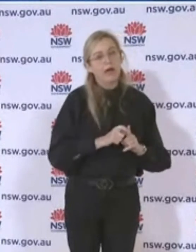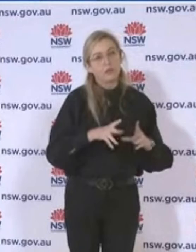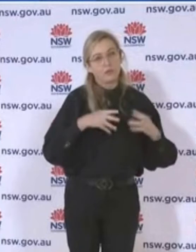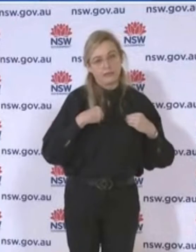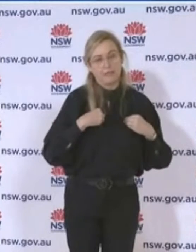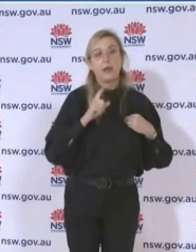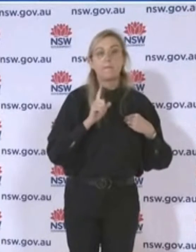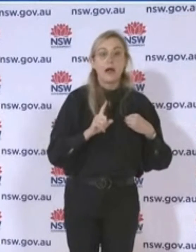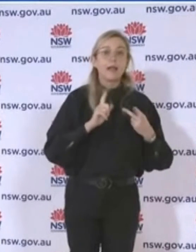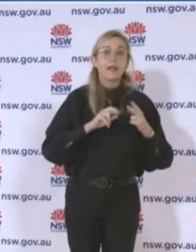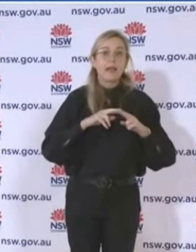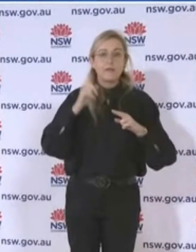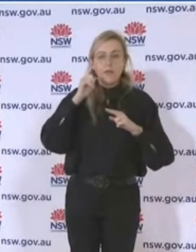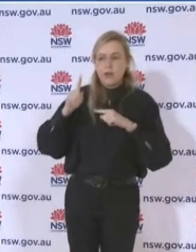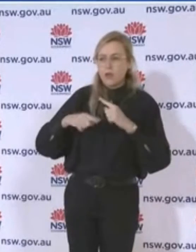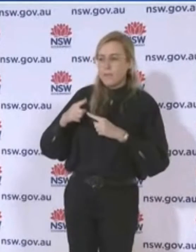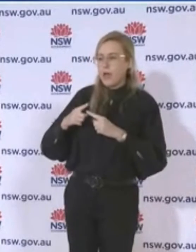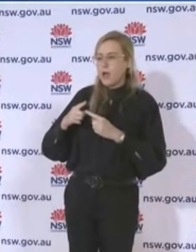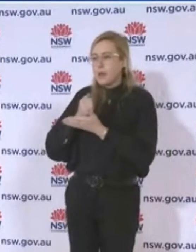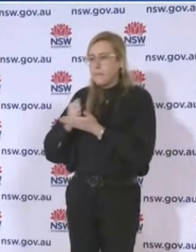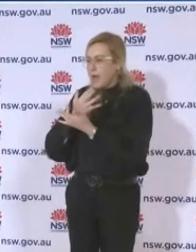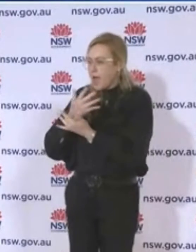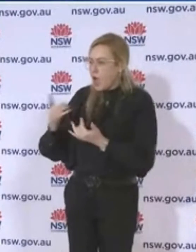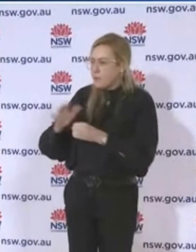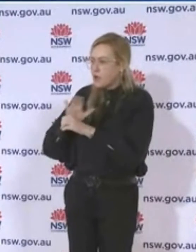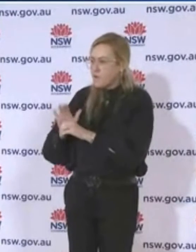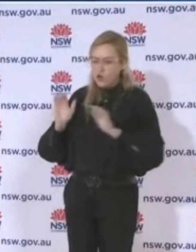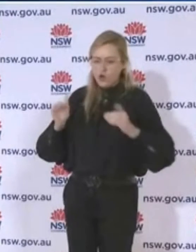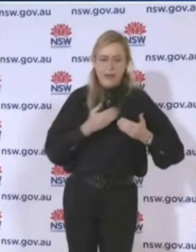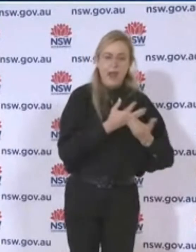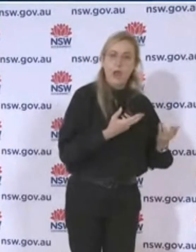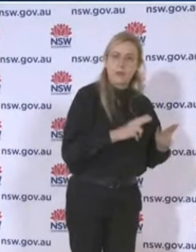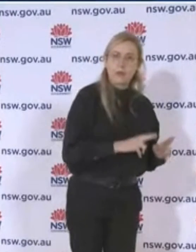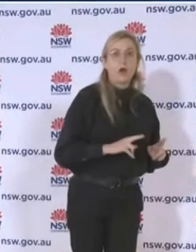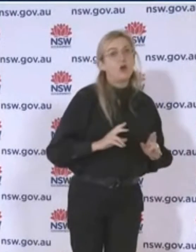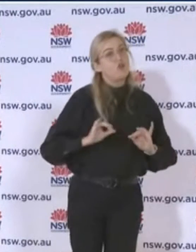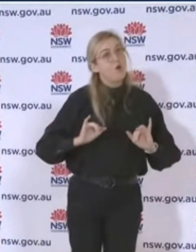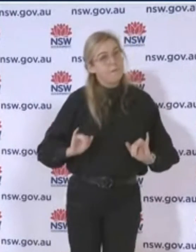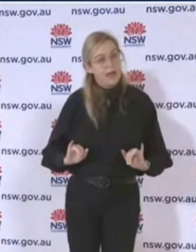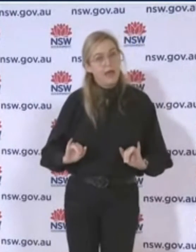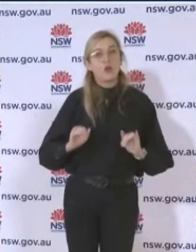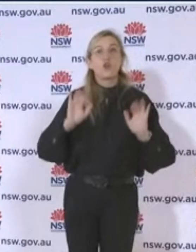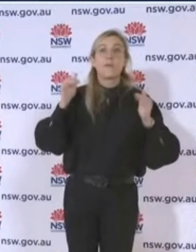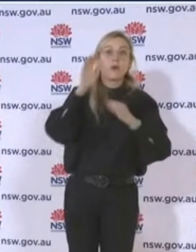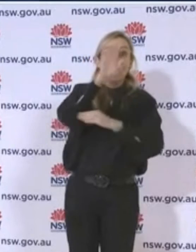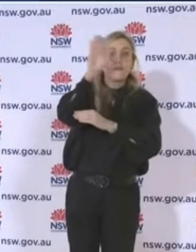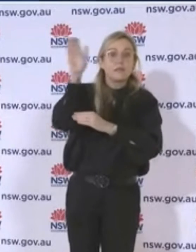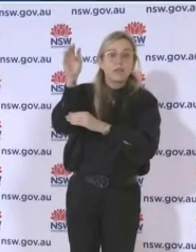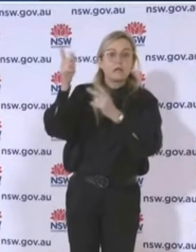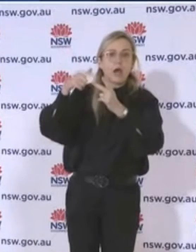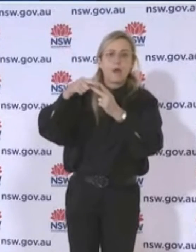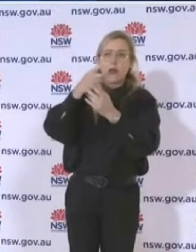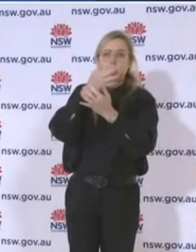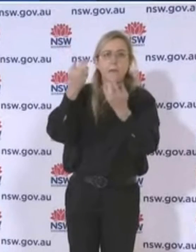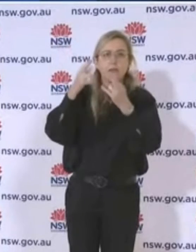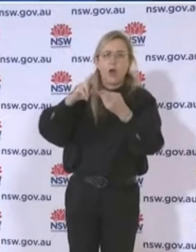put things into where we are now compared to other parts of the world, we're still doing well, but obviously I want us to do better. And the way we do better is by